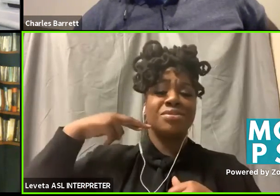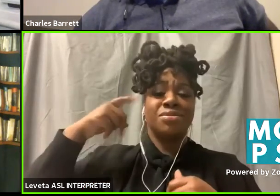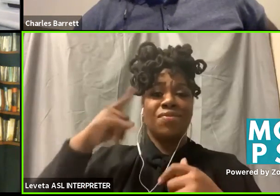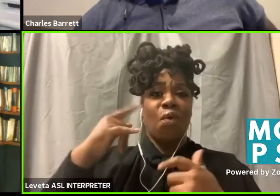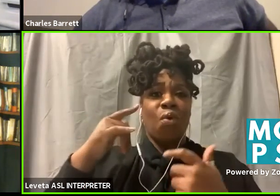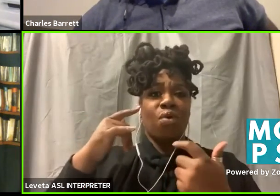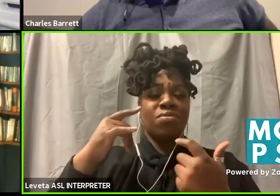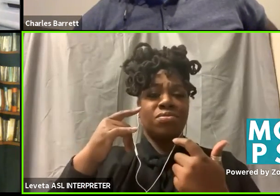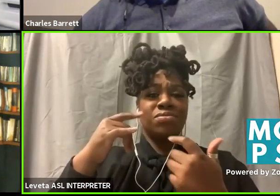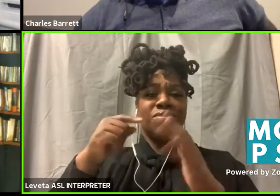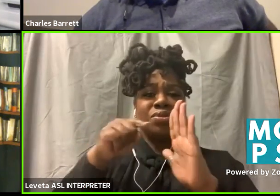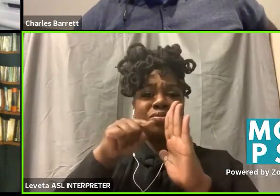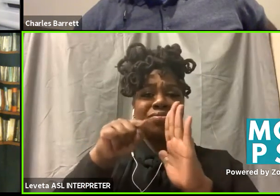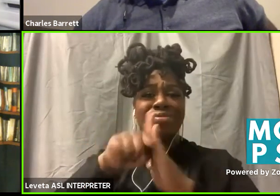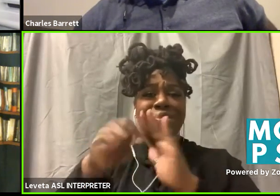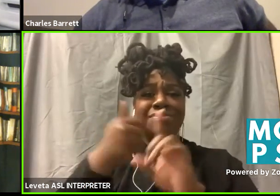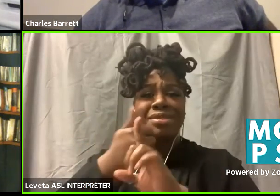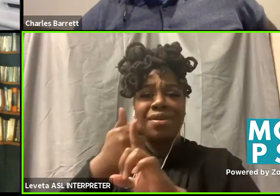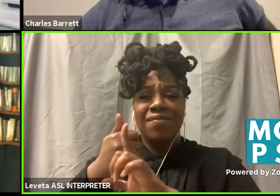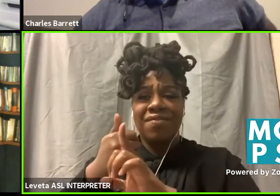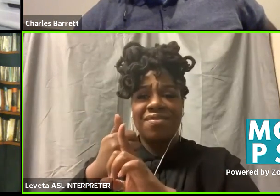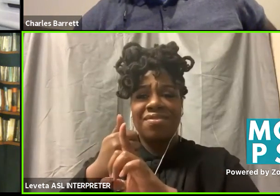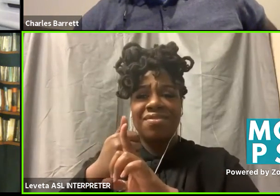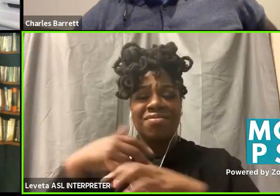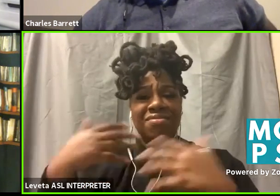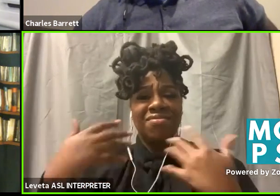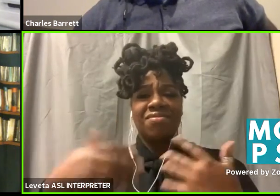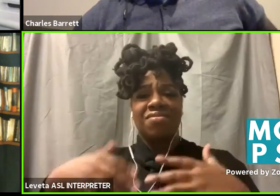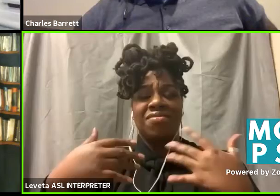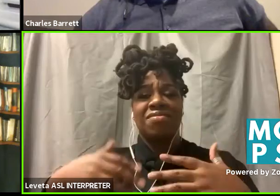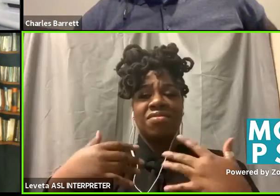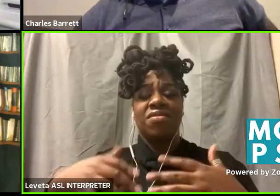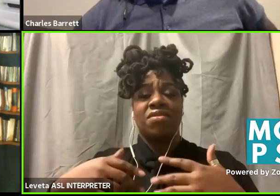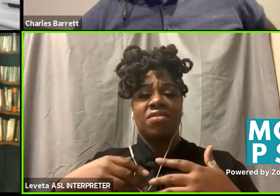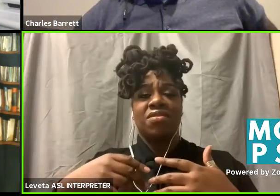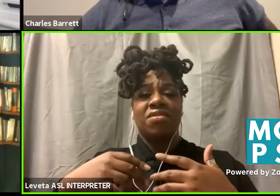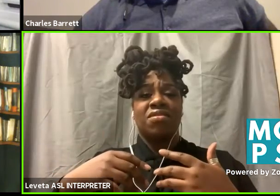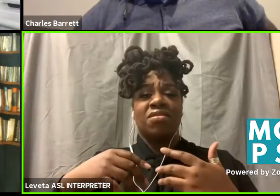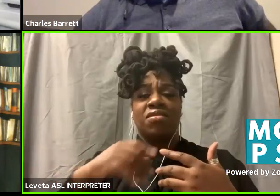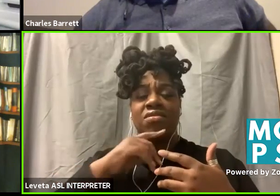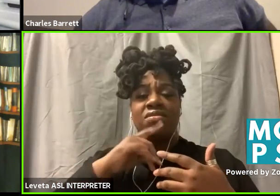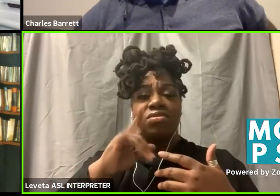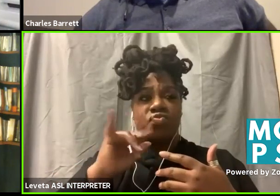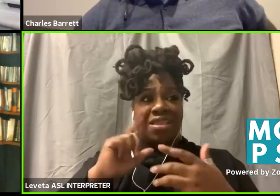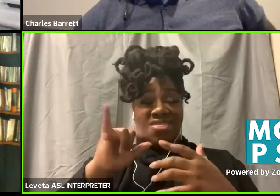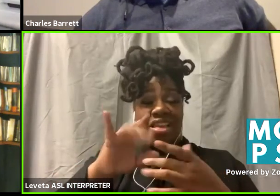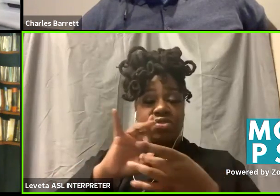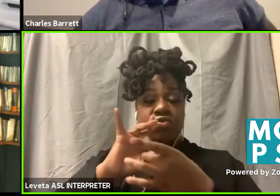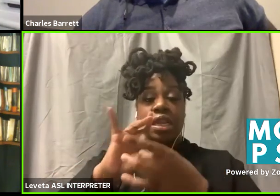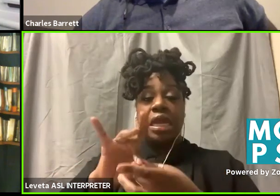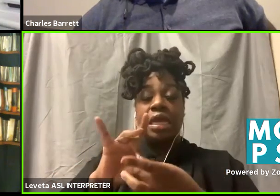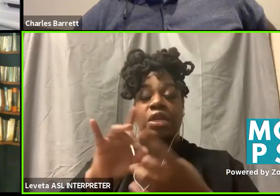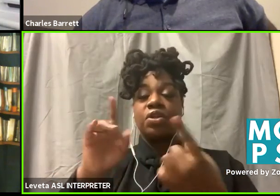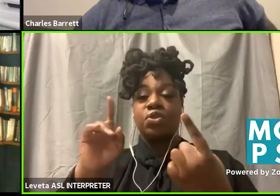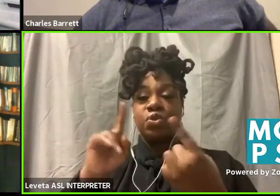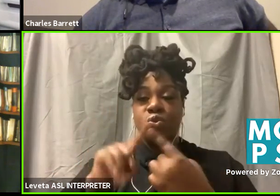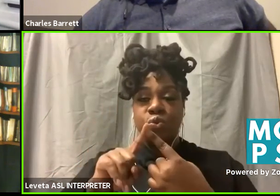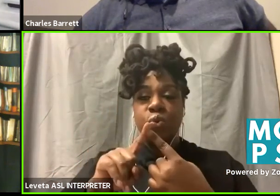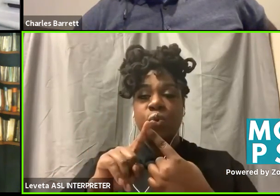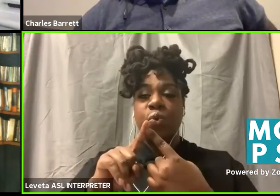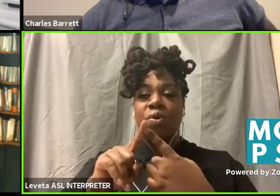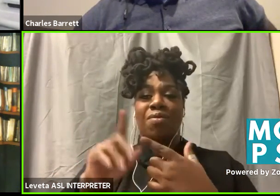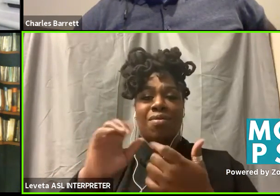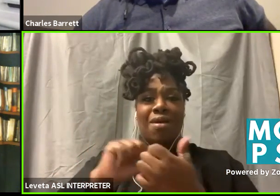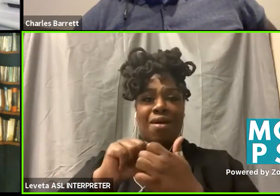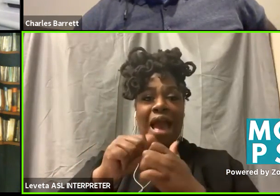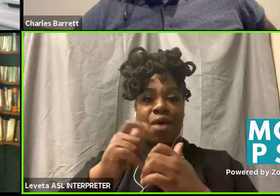is already a reality, and in large part related to the marginalization and rejection that they experience